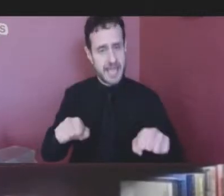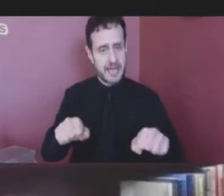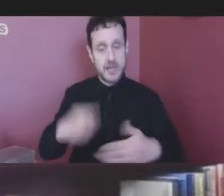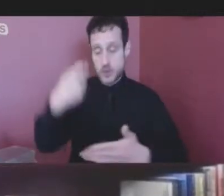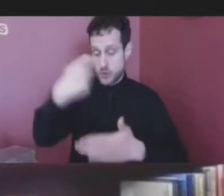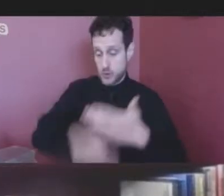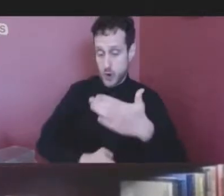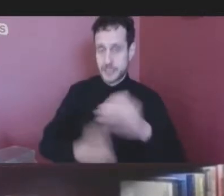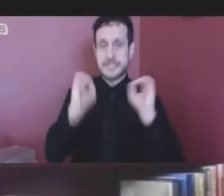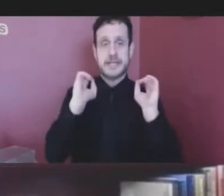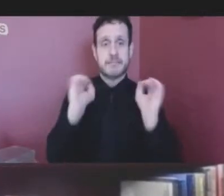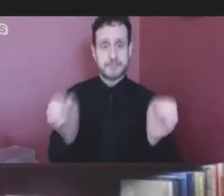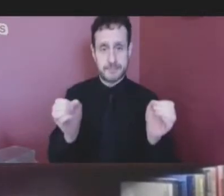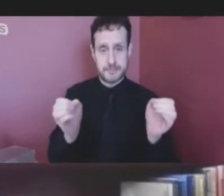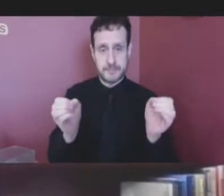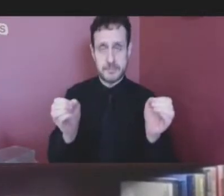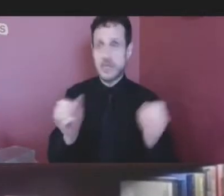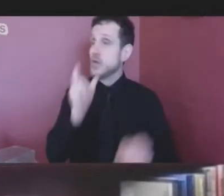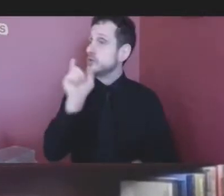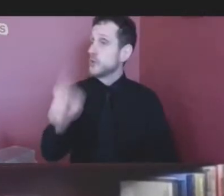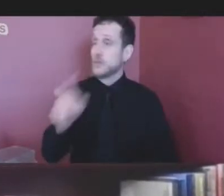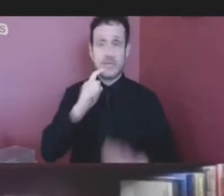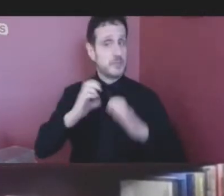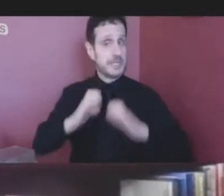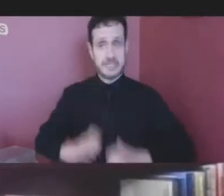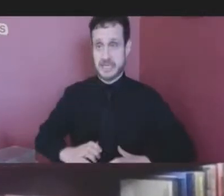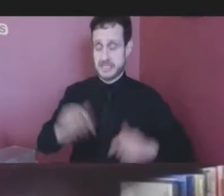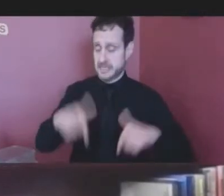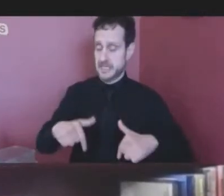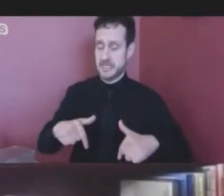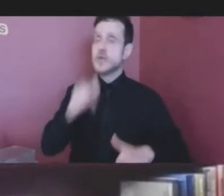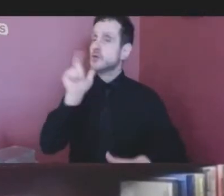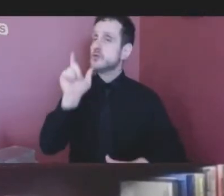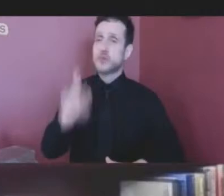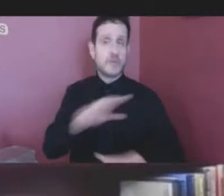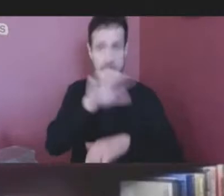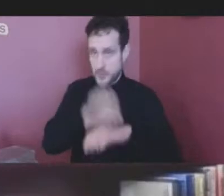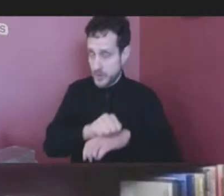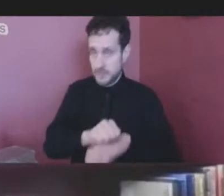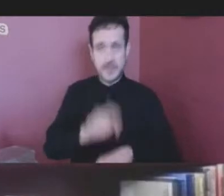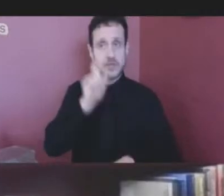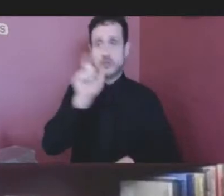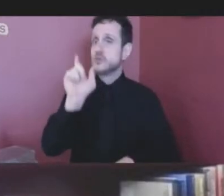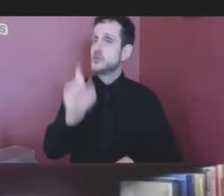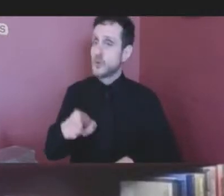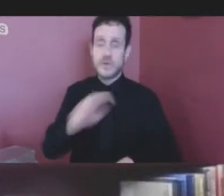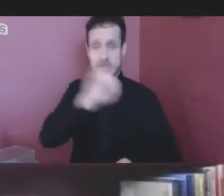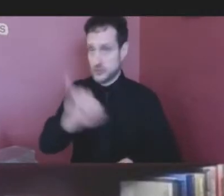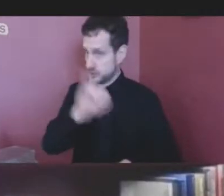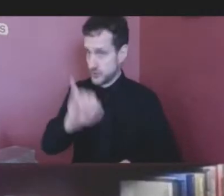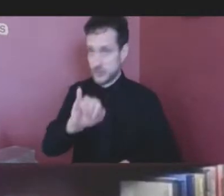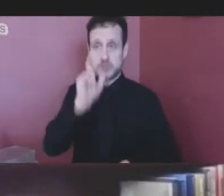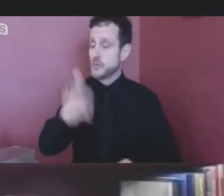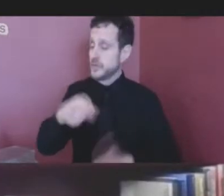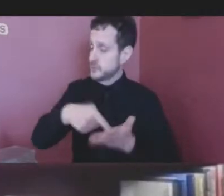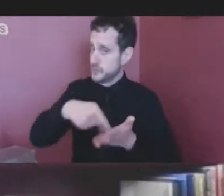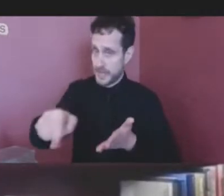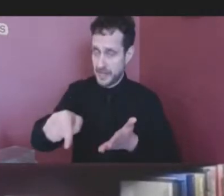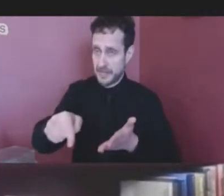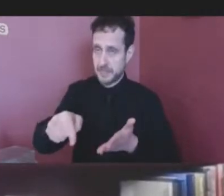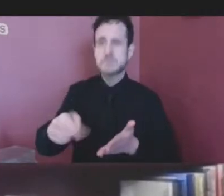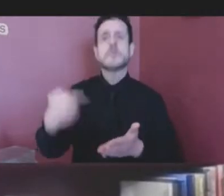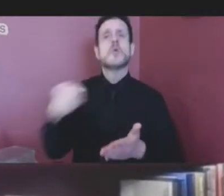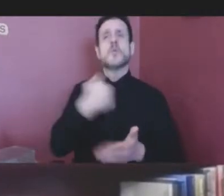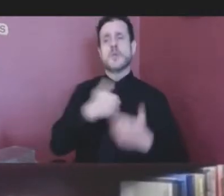need symptoms, and in most places, you don't need an appointment. You can find the state-run